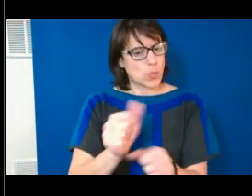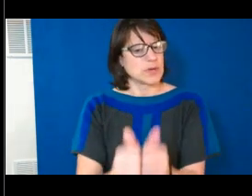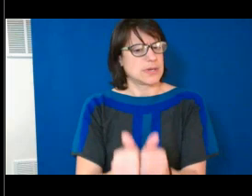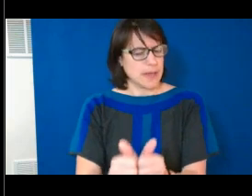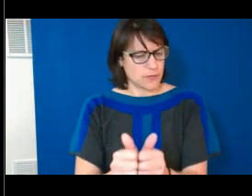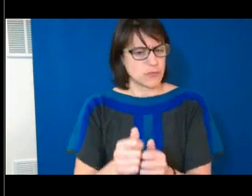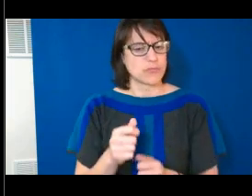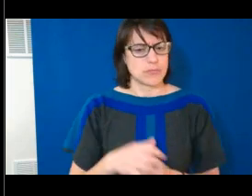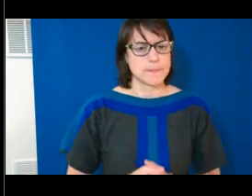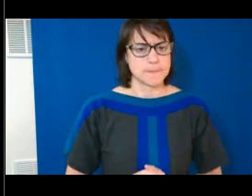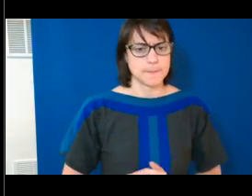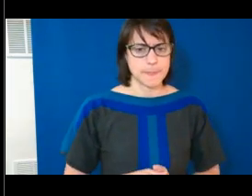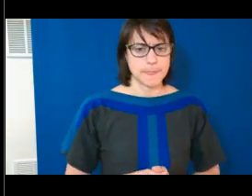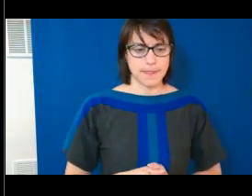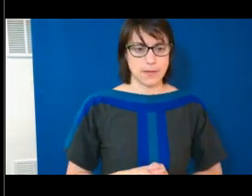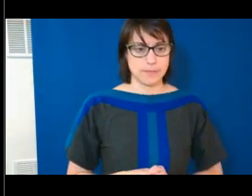slide.